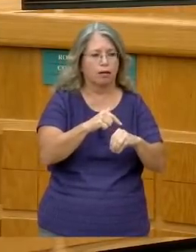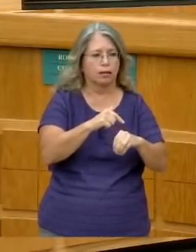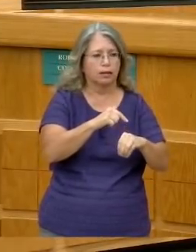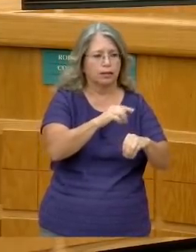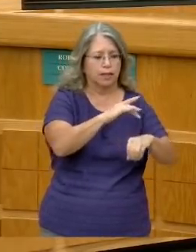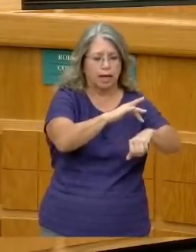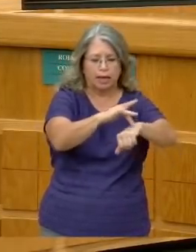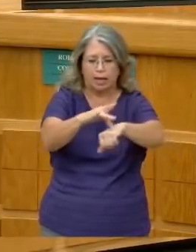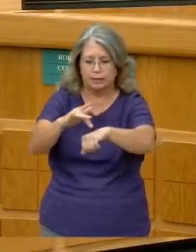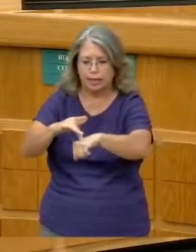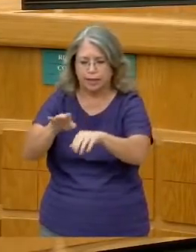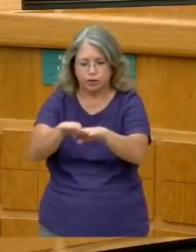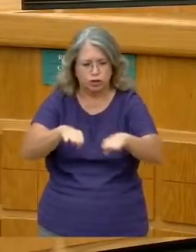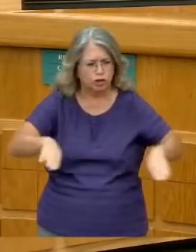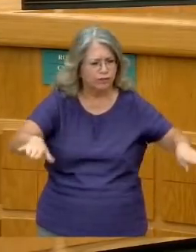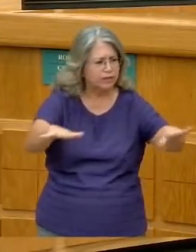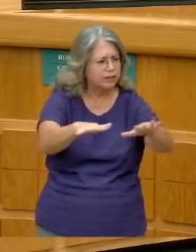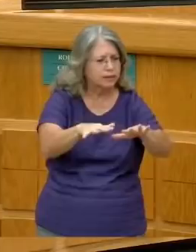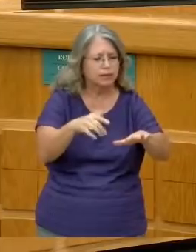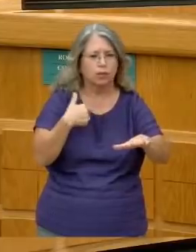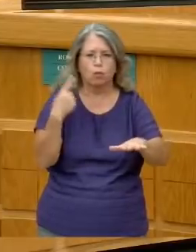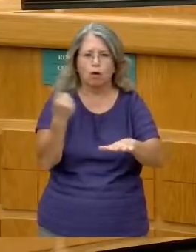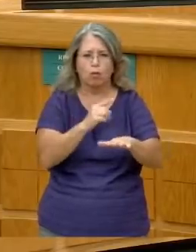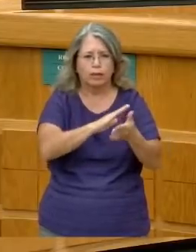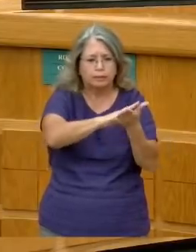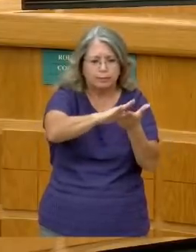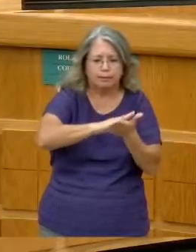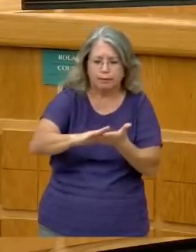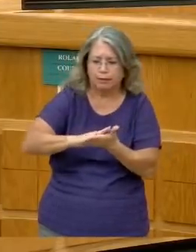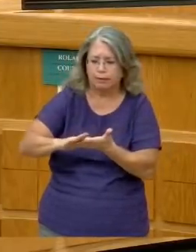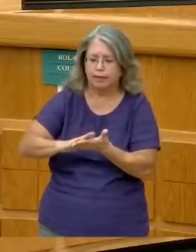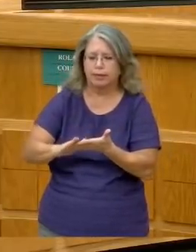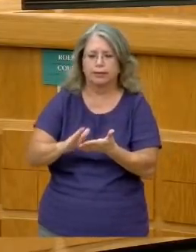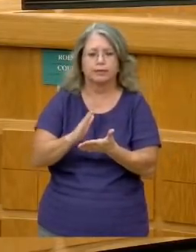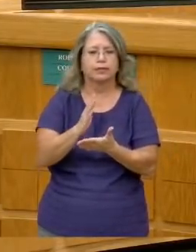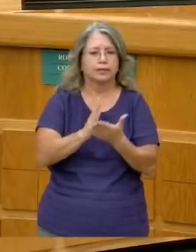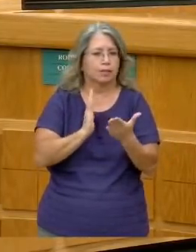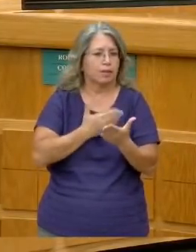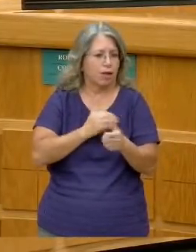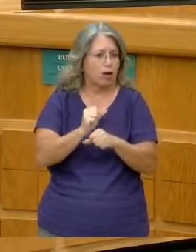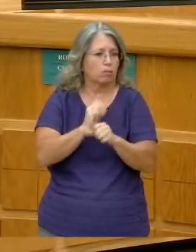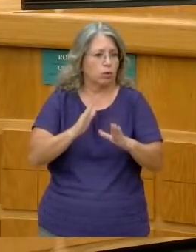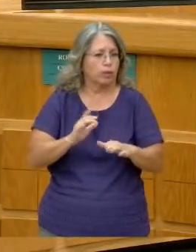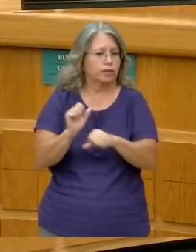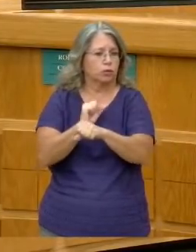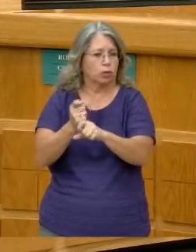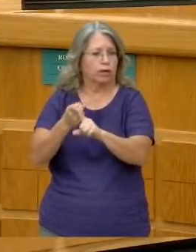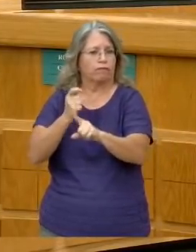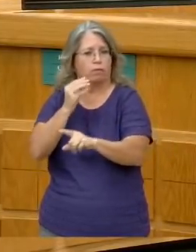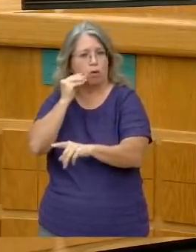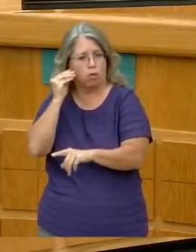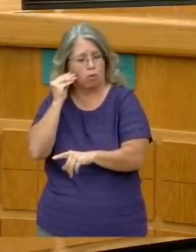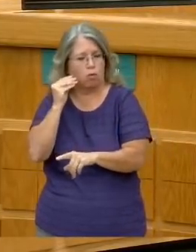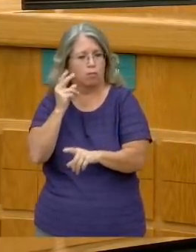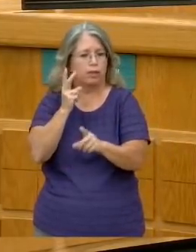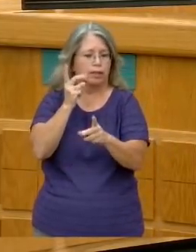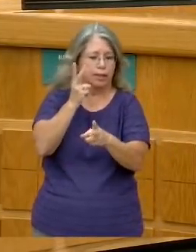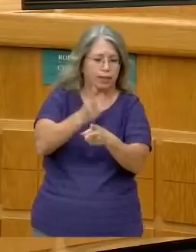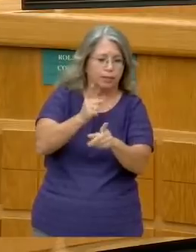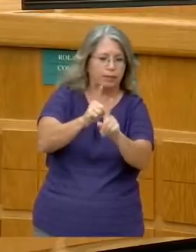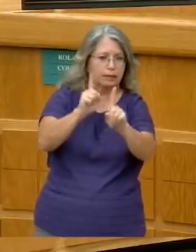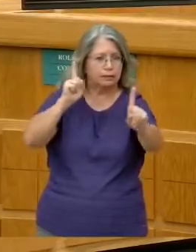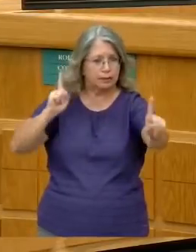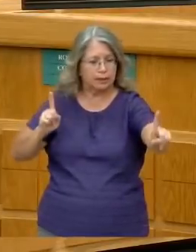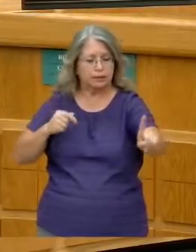clean. We have a lot of our employees that are working from home, social distancing, and I'm happy to report